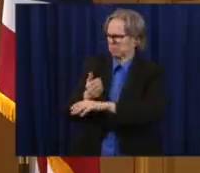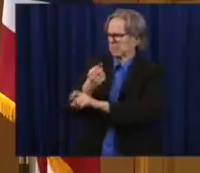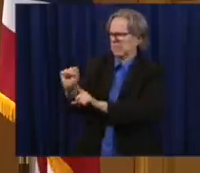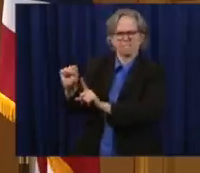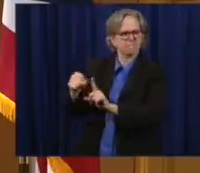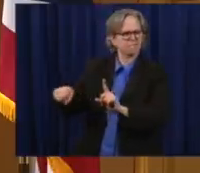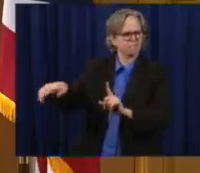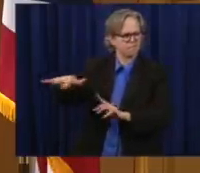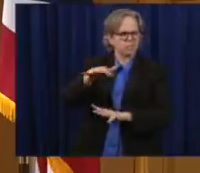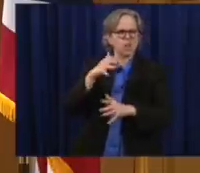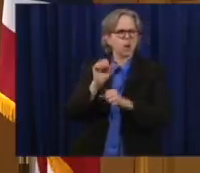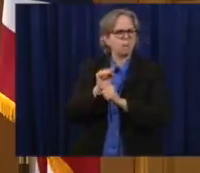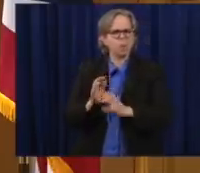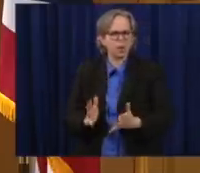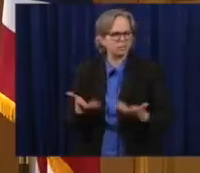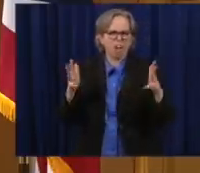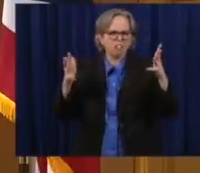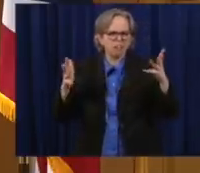Thank you.